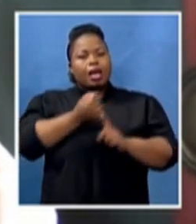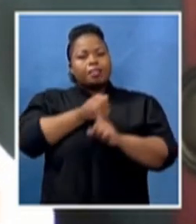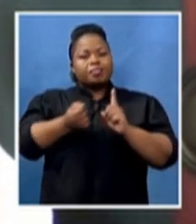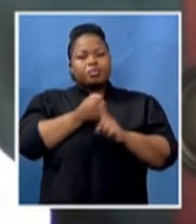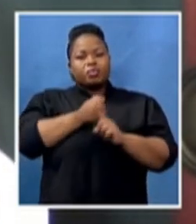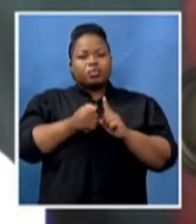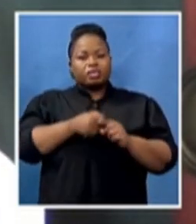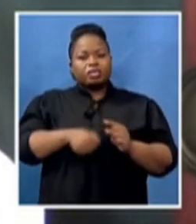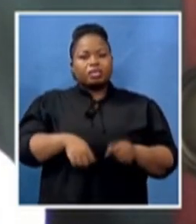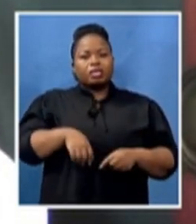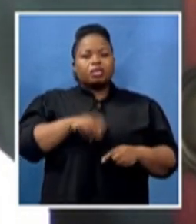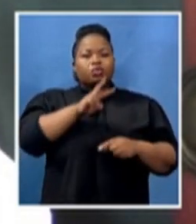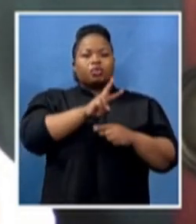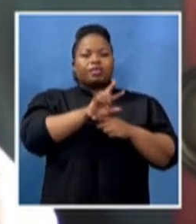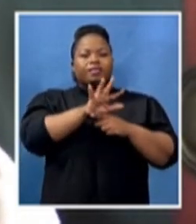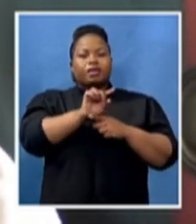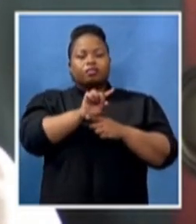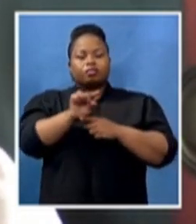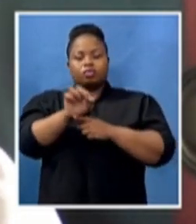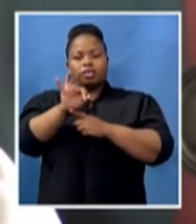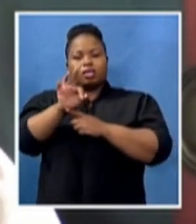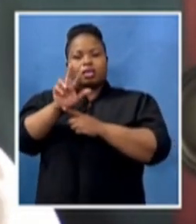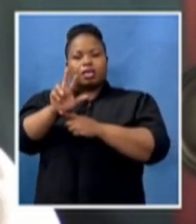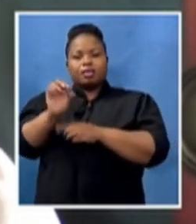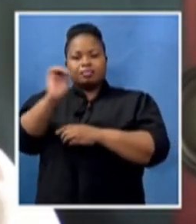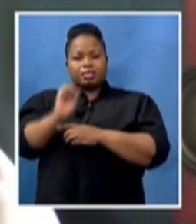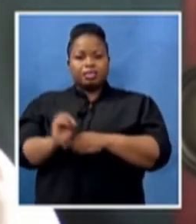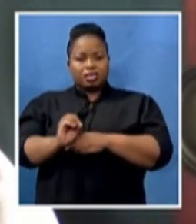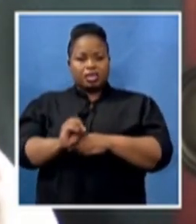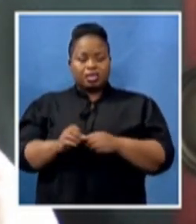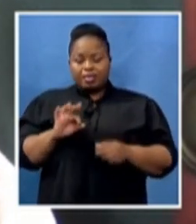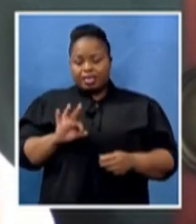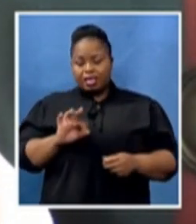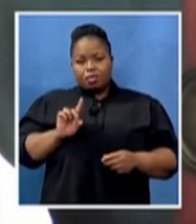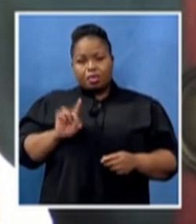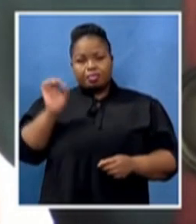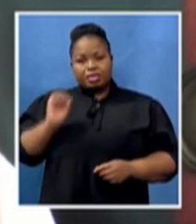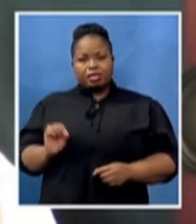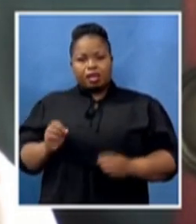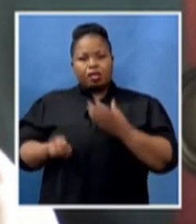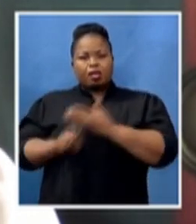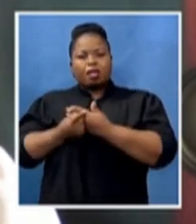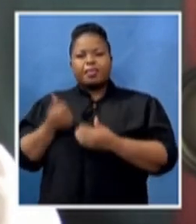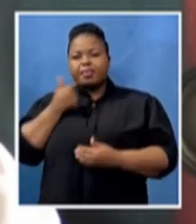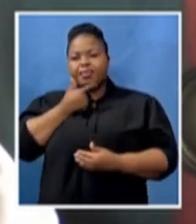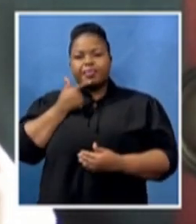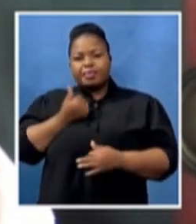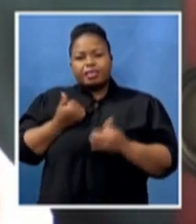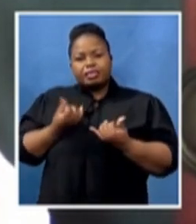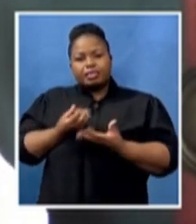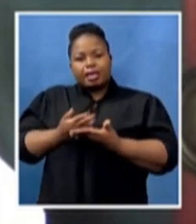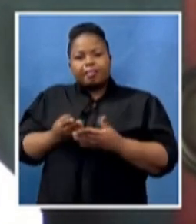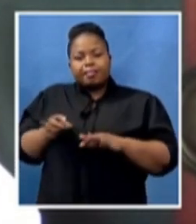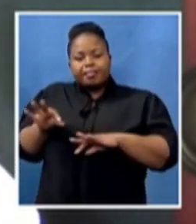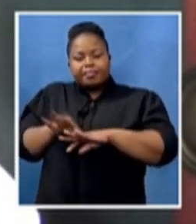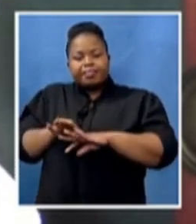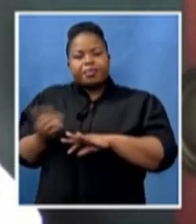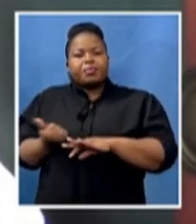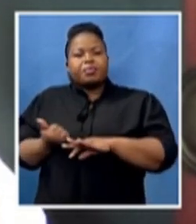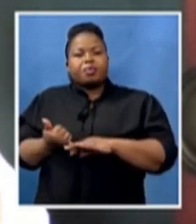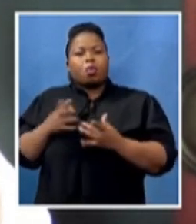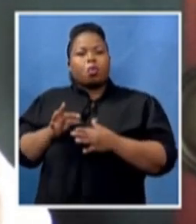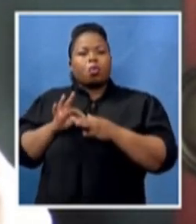with 31% taking place in their most recent marriage or cohabiting relationship. That was in